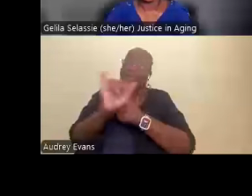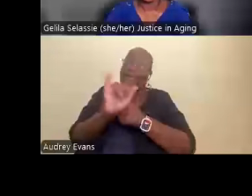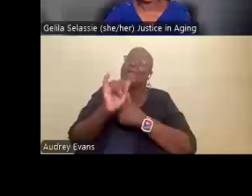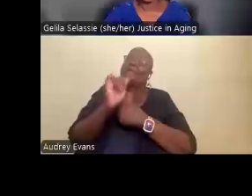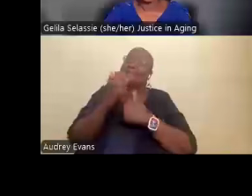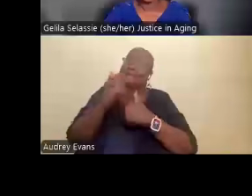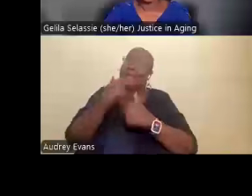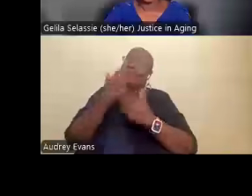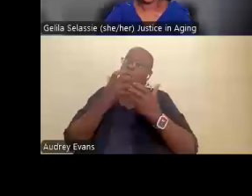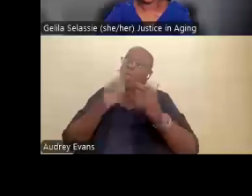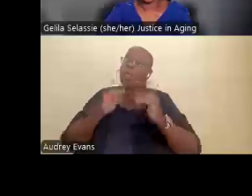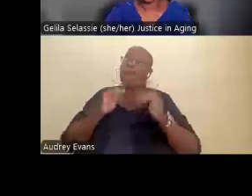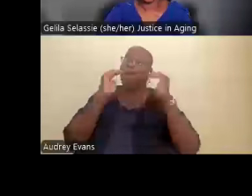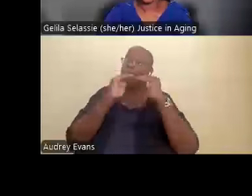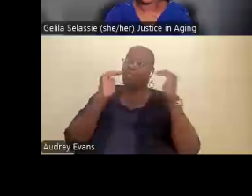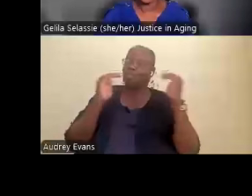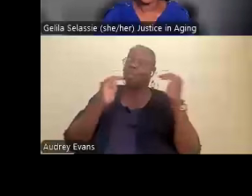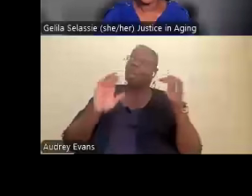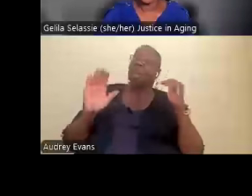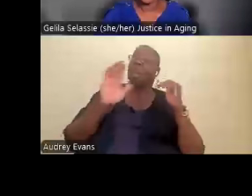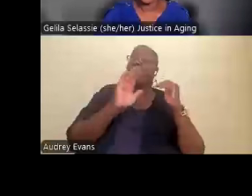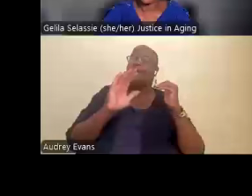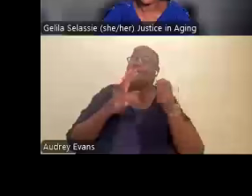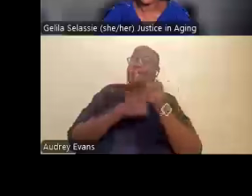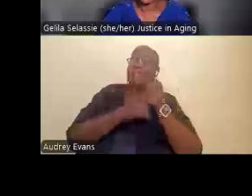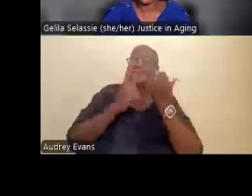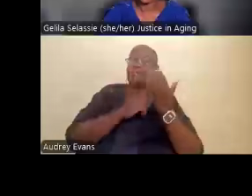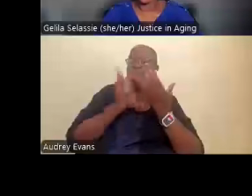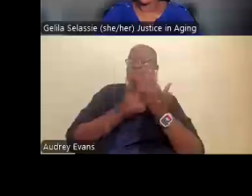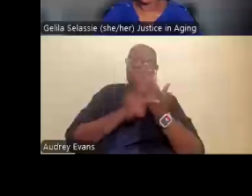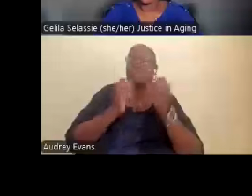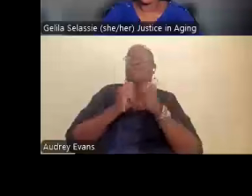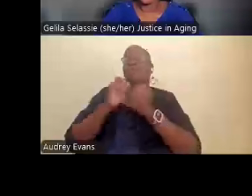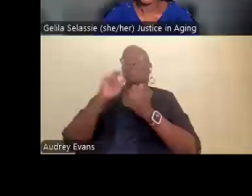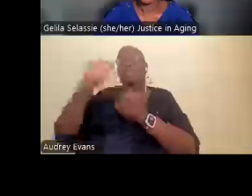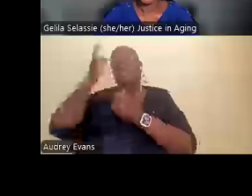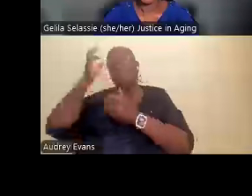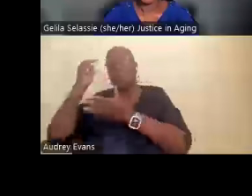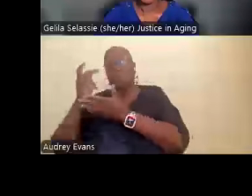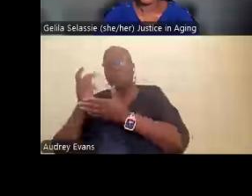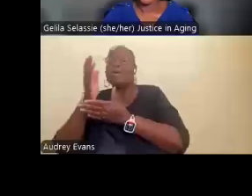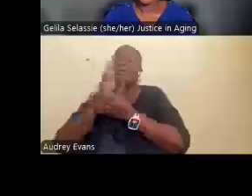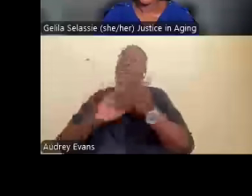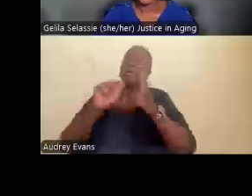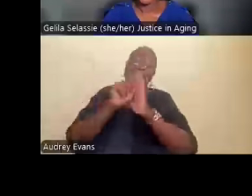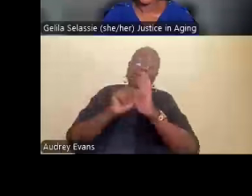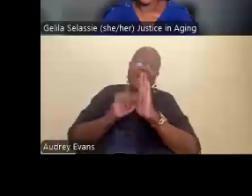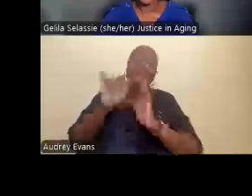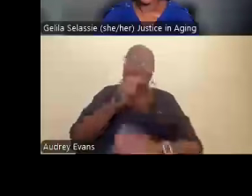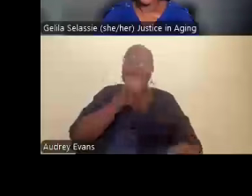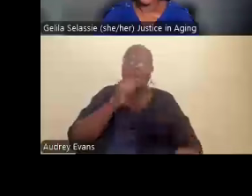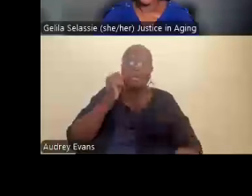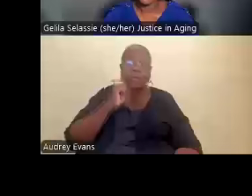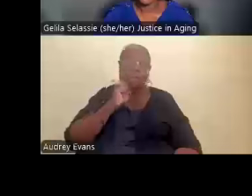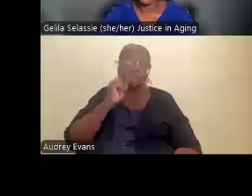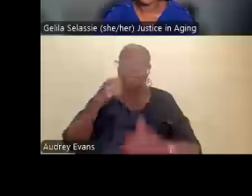higher levels for their Medicare savings programs with federal approval. So some states like Arizona don't